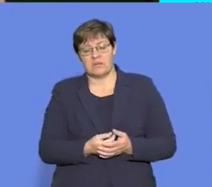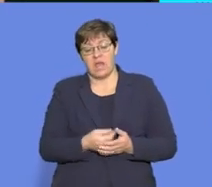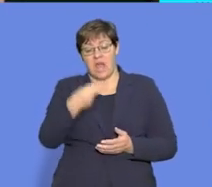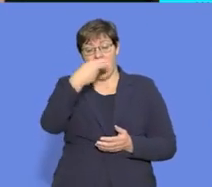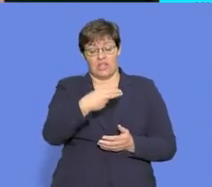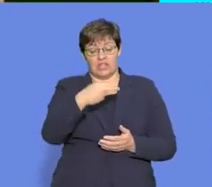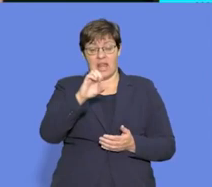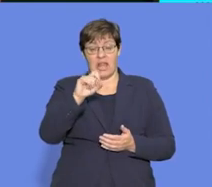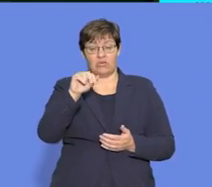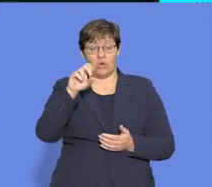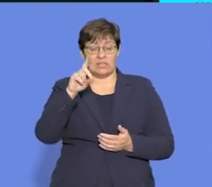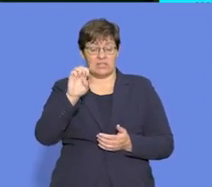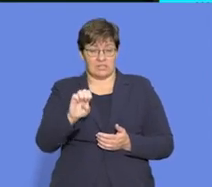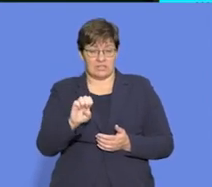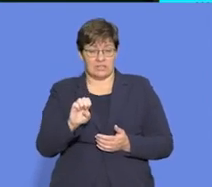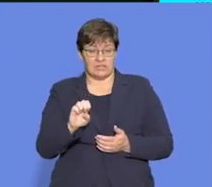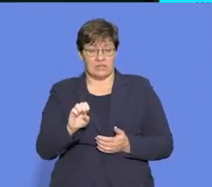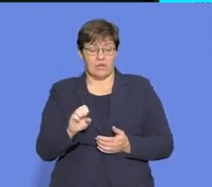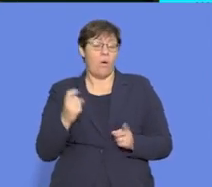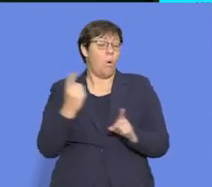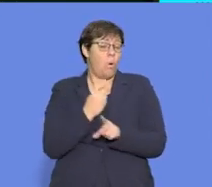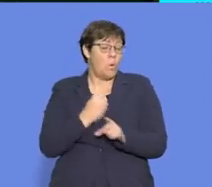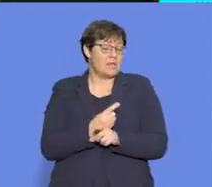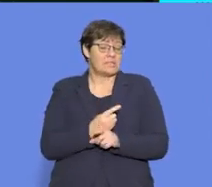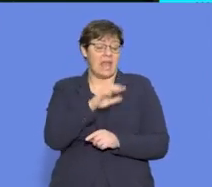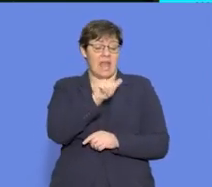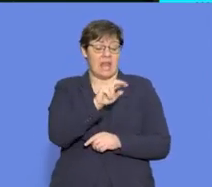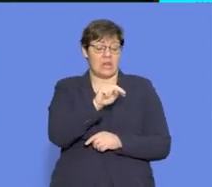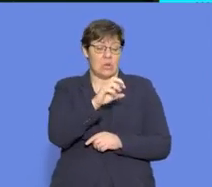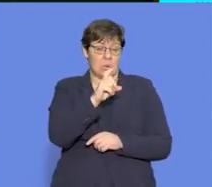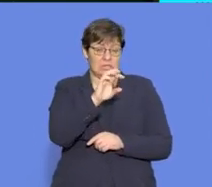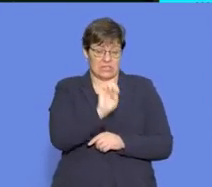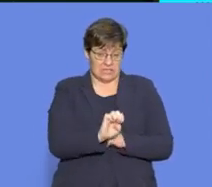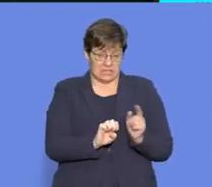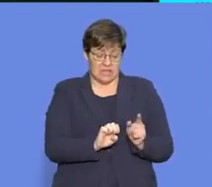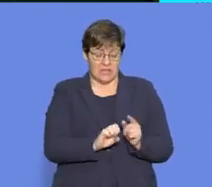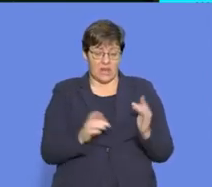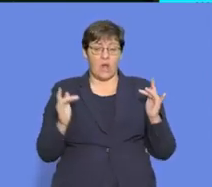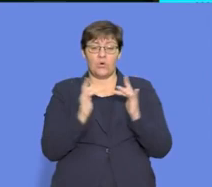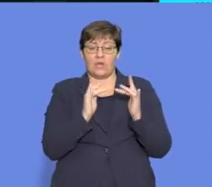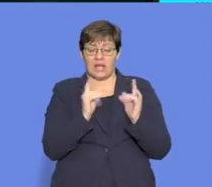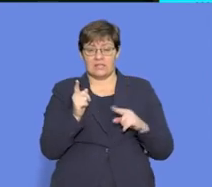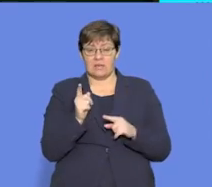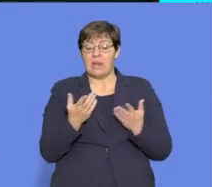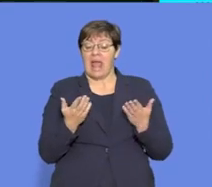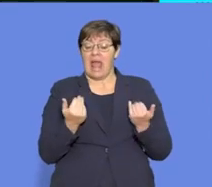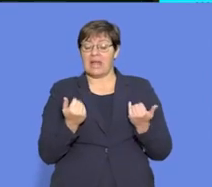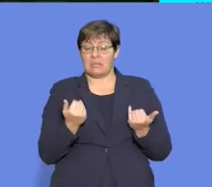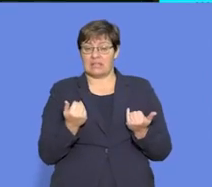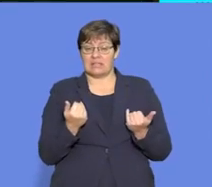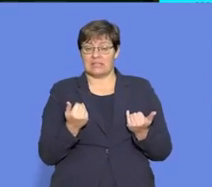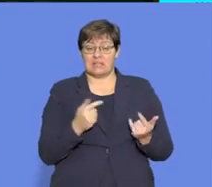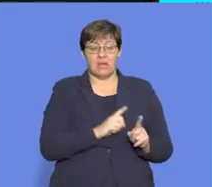the hydrogen electrode will always be the anode. And they'll connect it to the